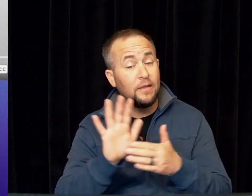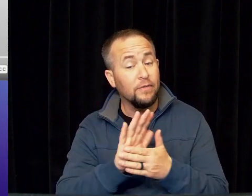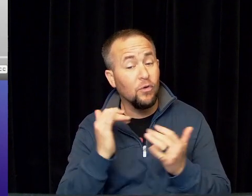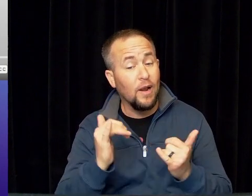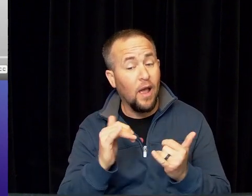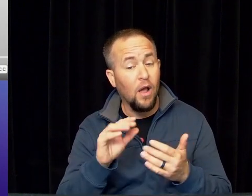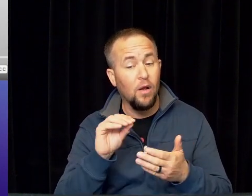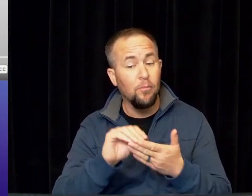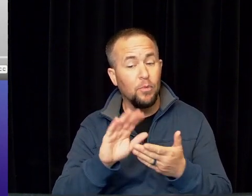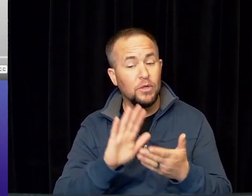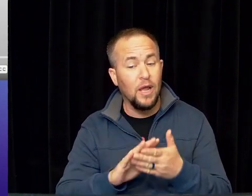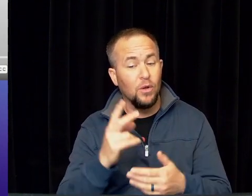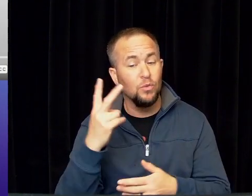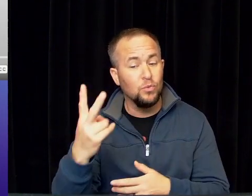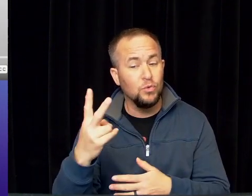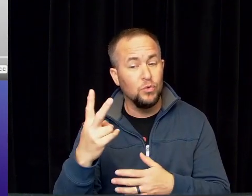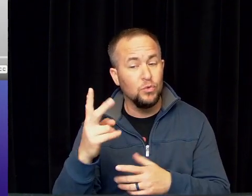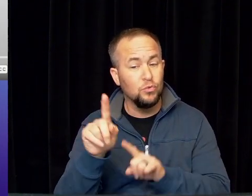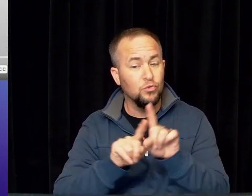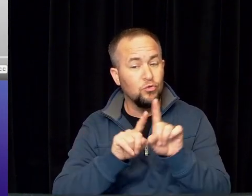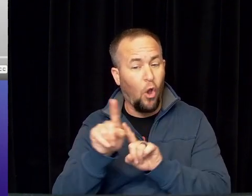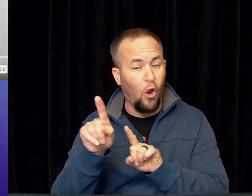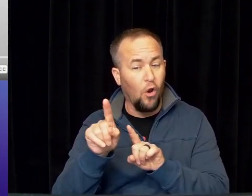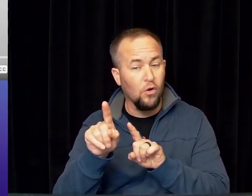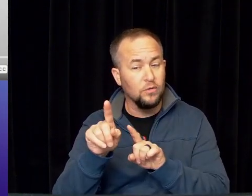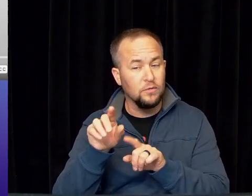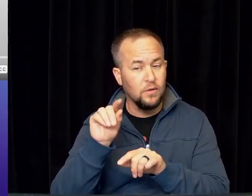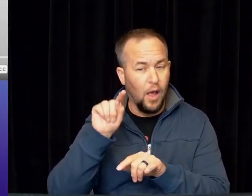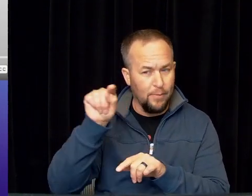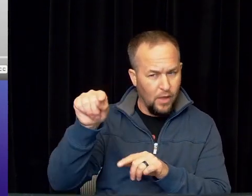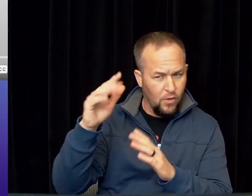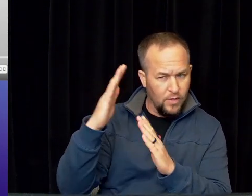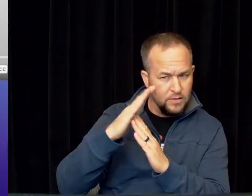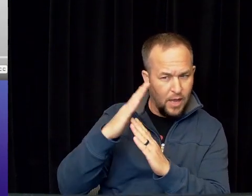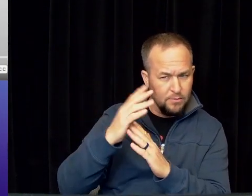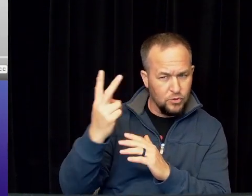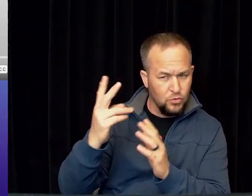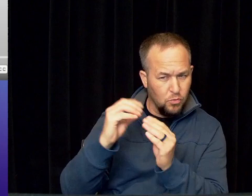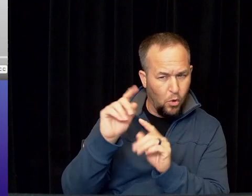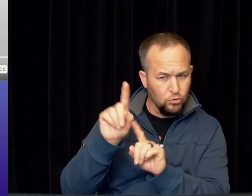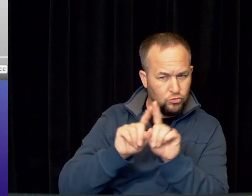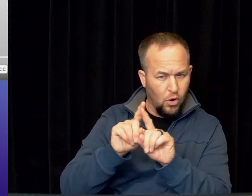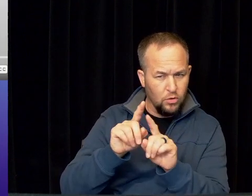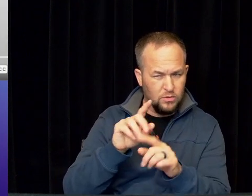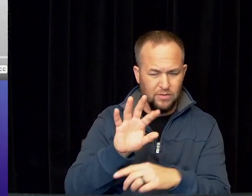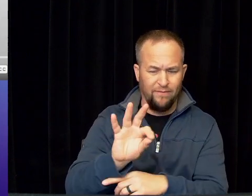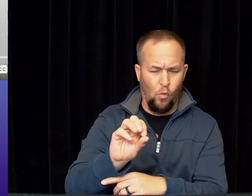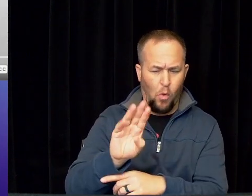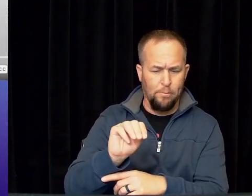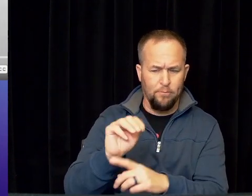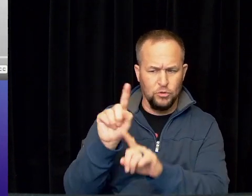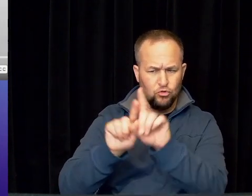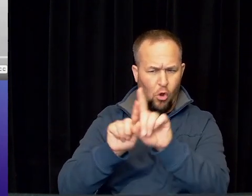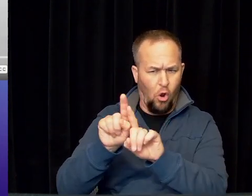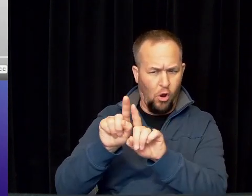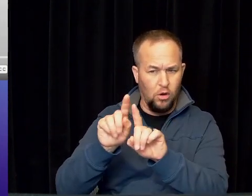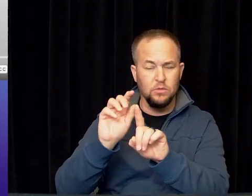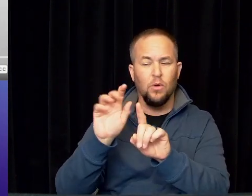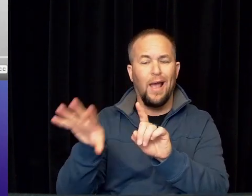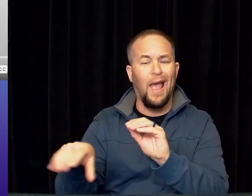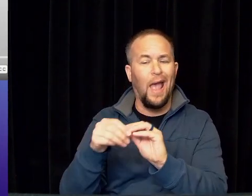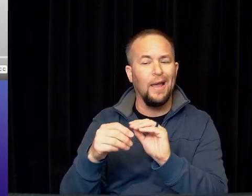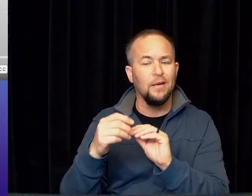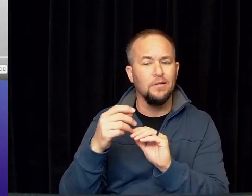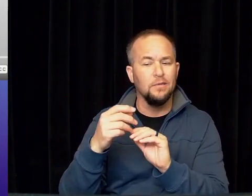go ahead and put 2 more stars near my pink star that I just provided, the word simplest form. So if you're listening to this, go ahead and